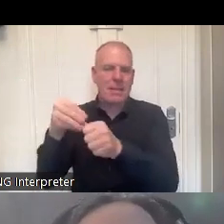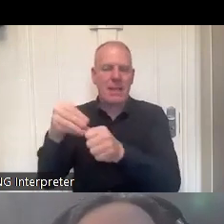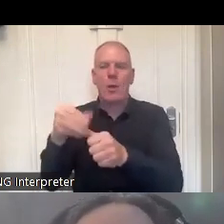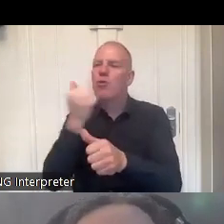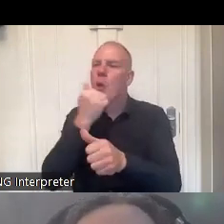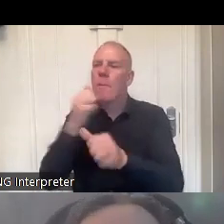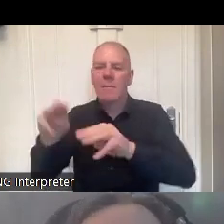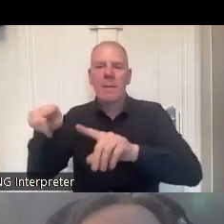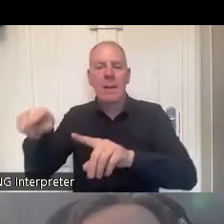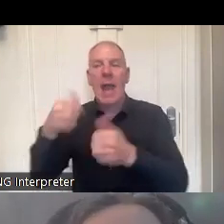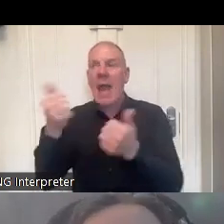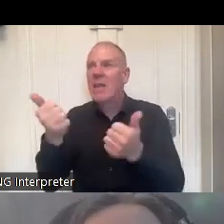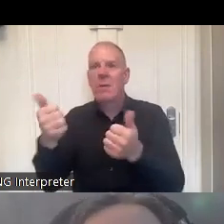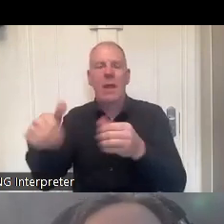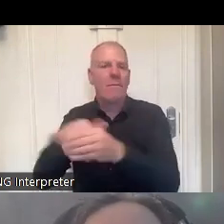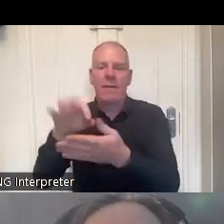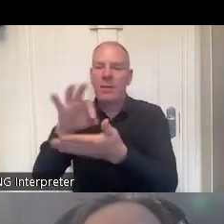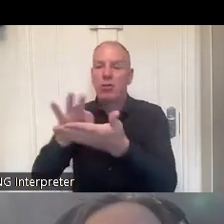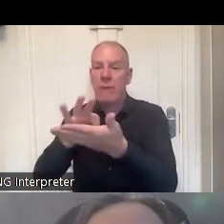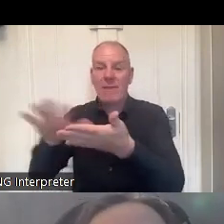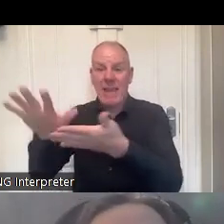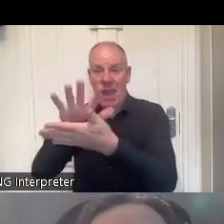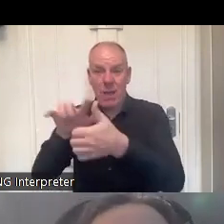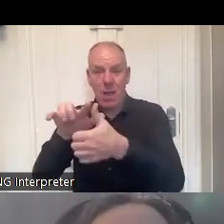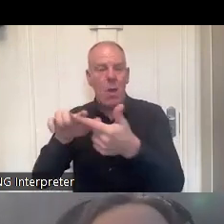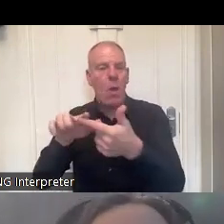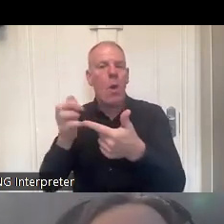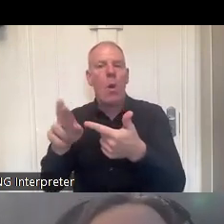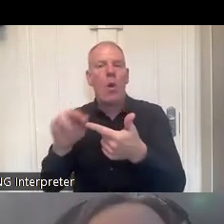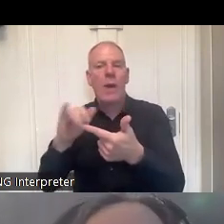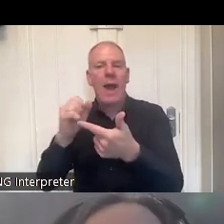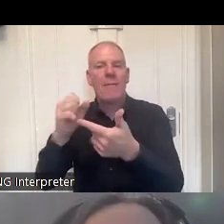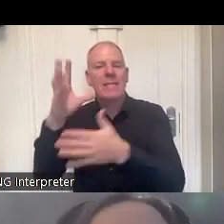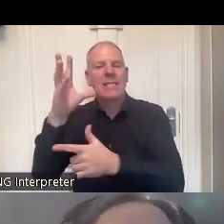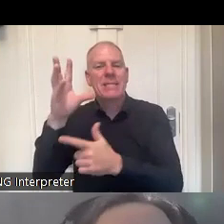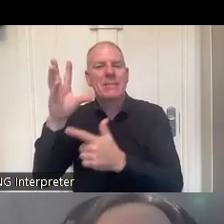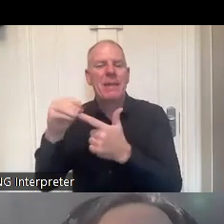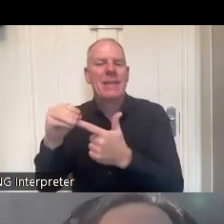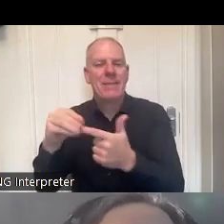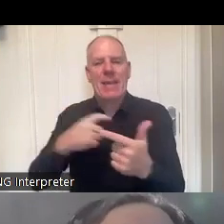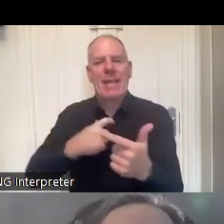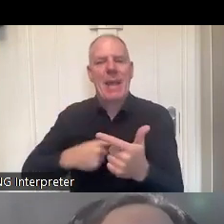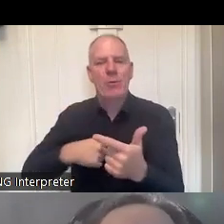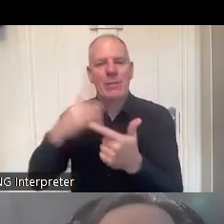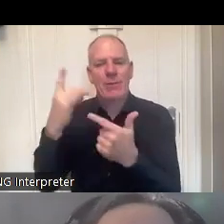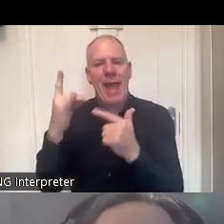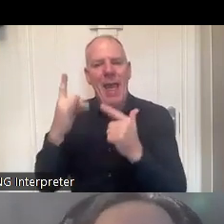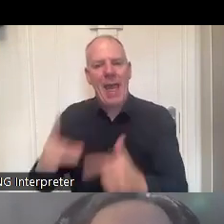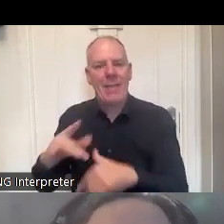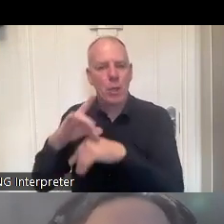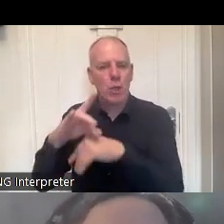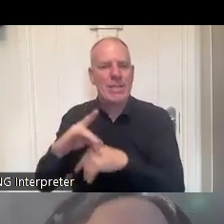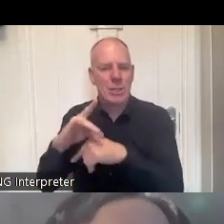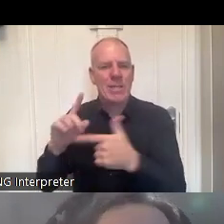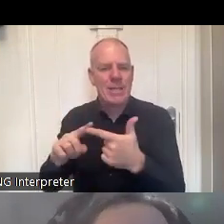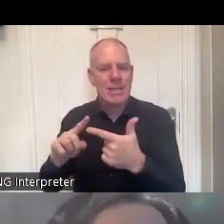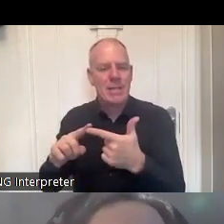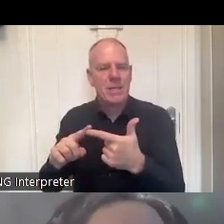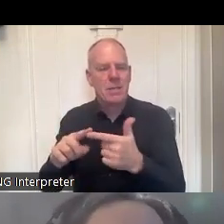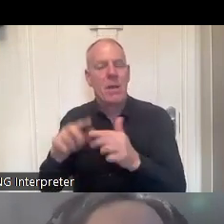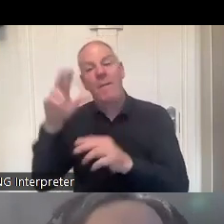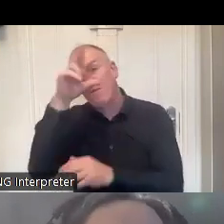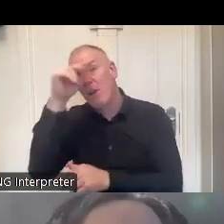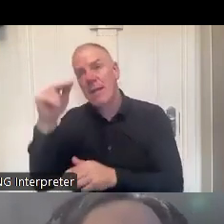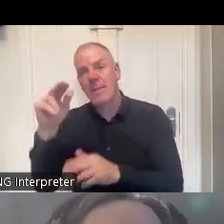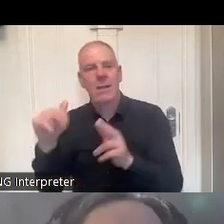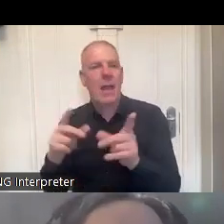be anyone within a geographical area or people with a particular characteristic or health conditions. So it's quite feasible, for instance, to